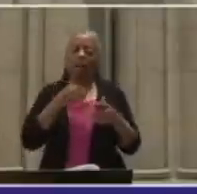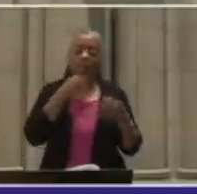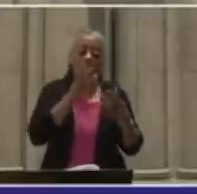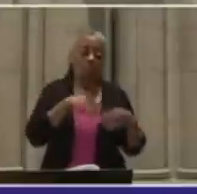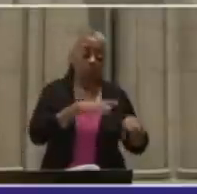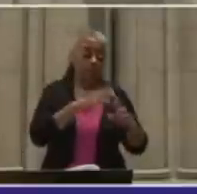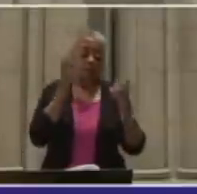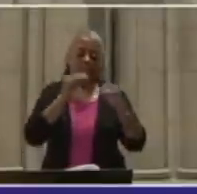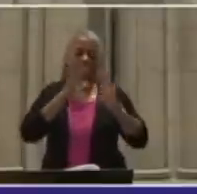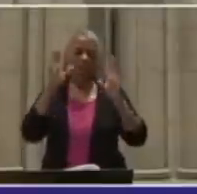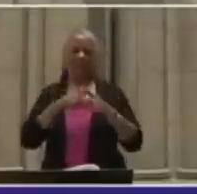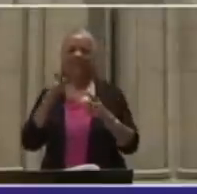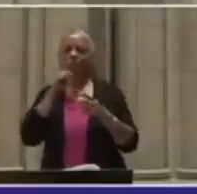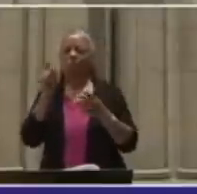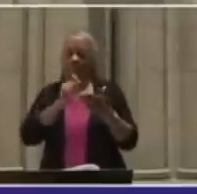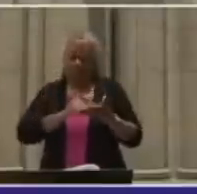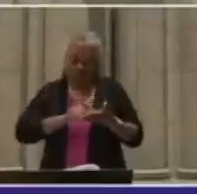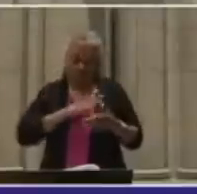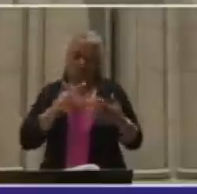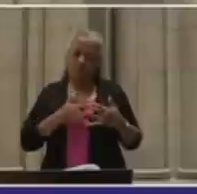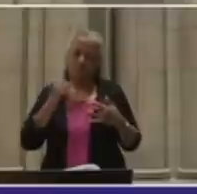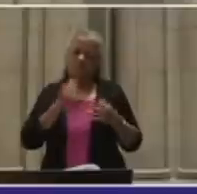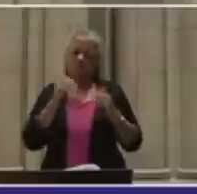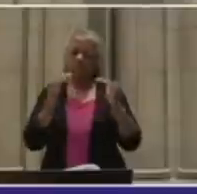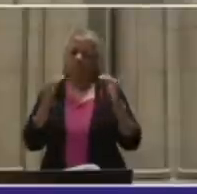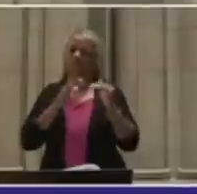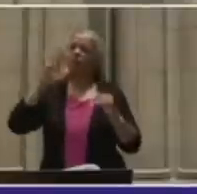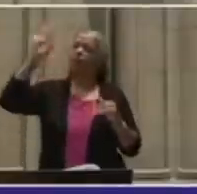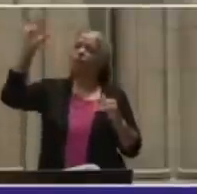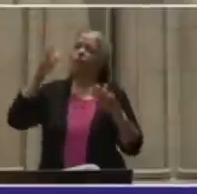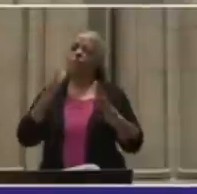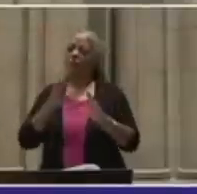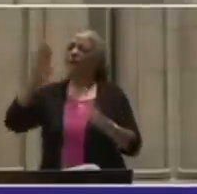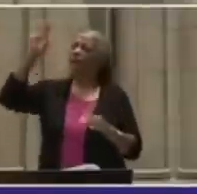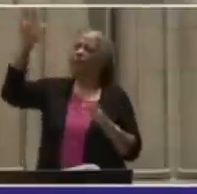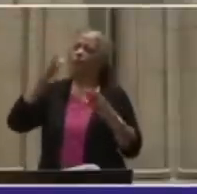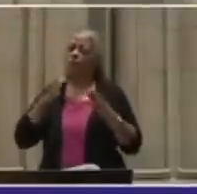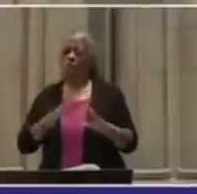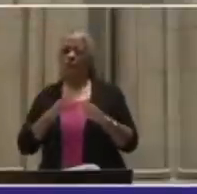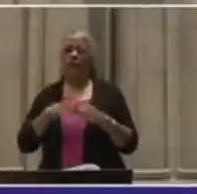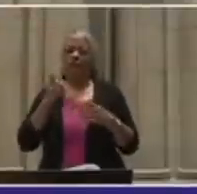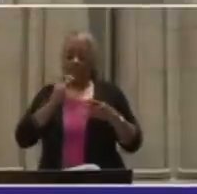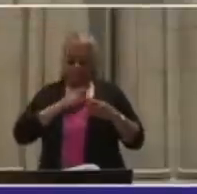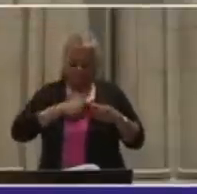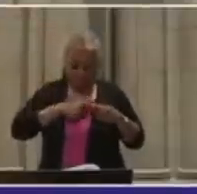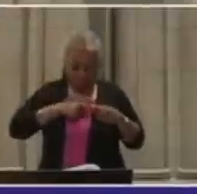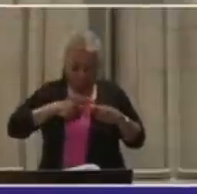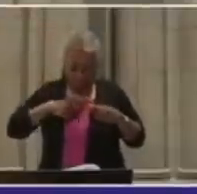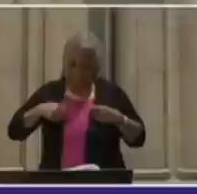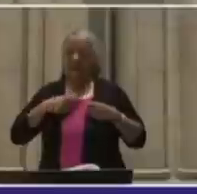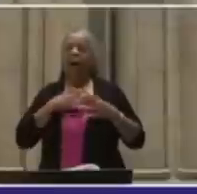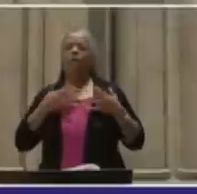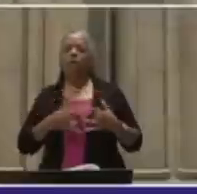brightly gleams. Inscribe our hearts with justice, your way, your way. Inscribe our hearts